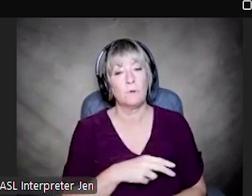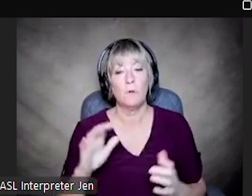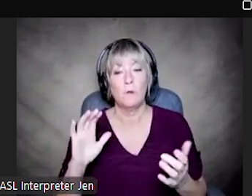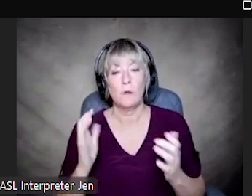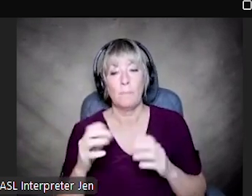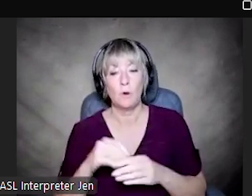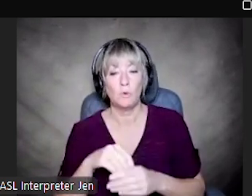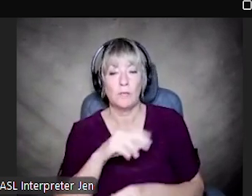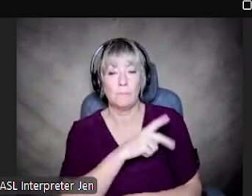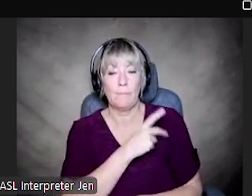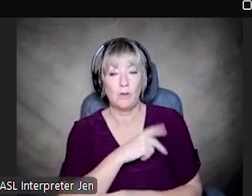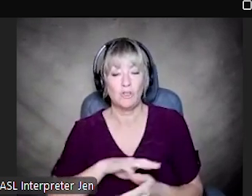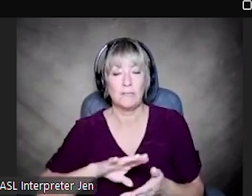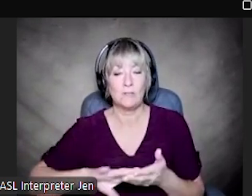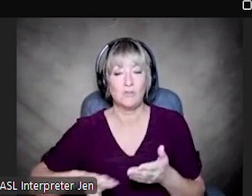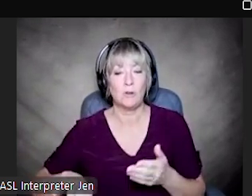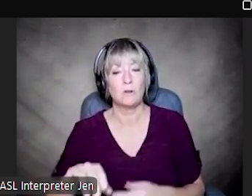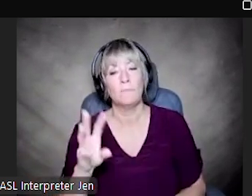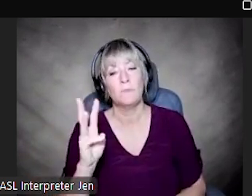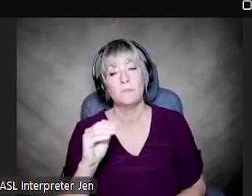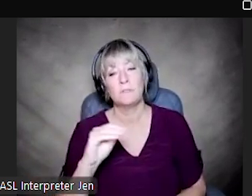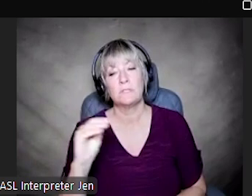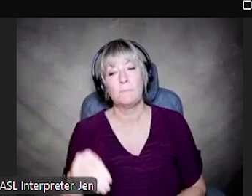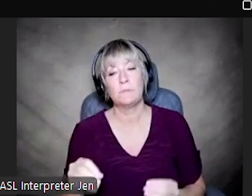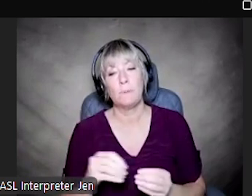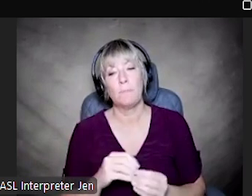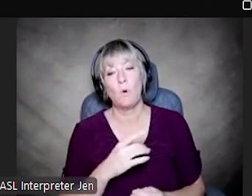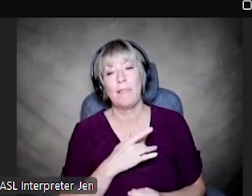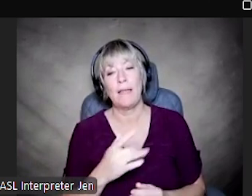inpatient discharges. They're also 60% more likely